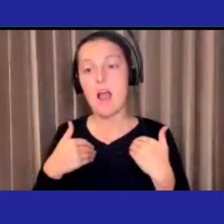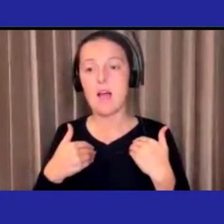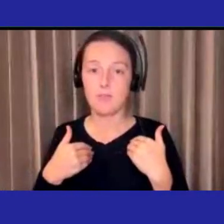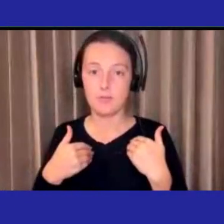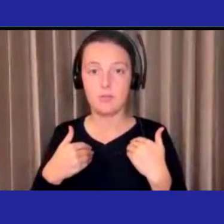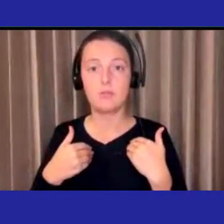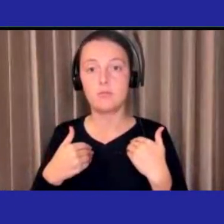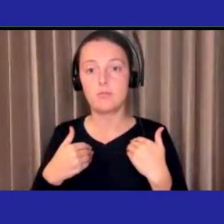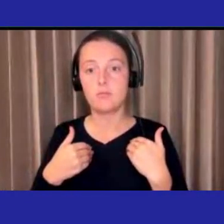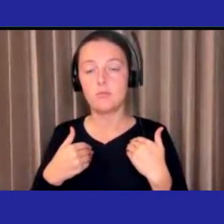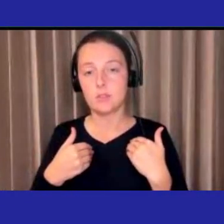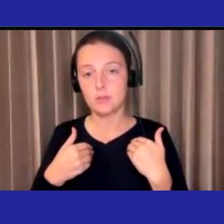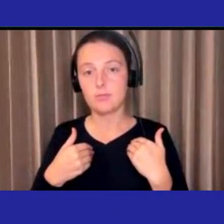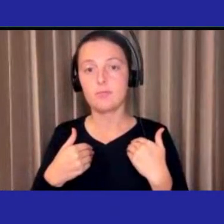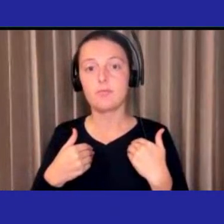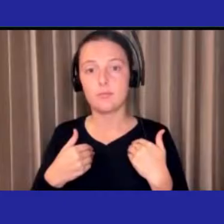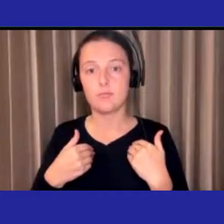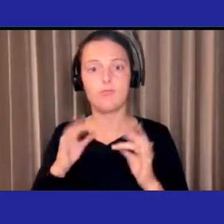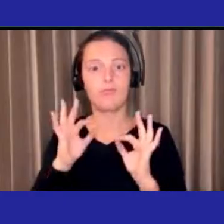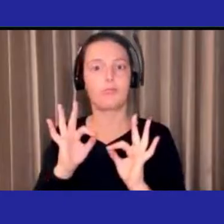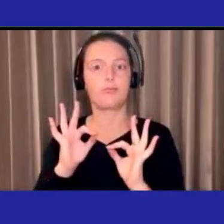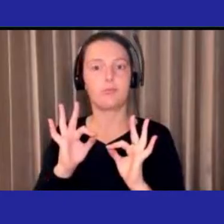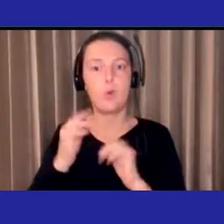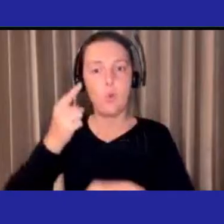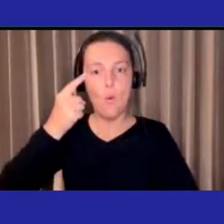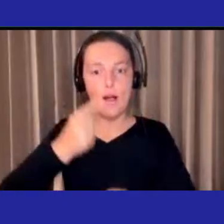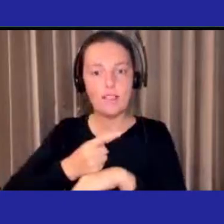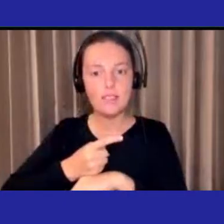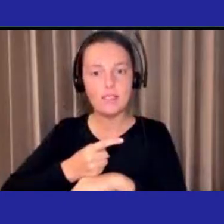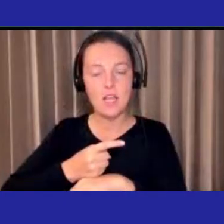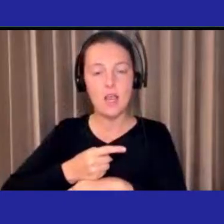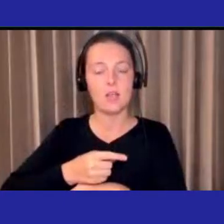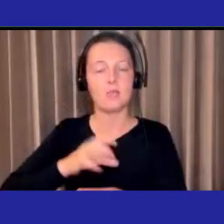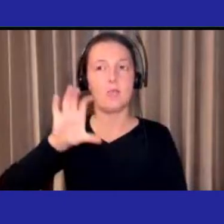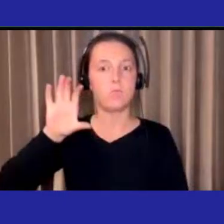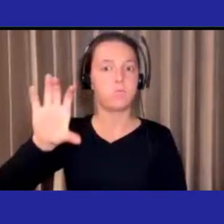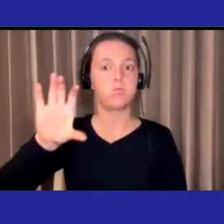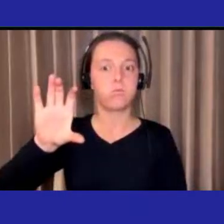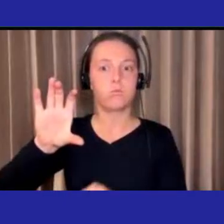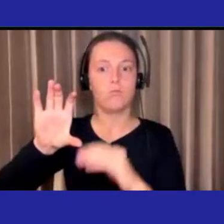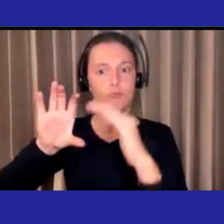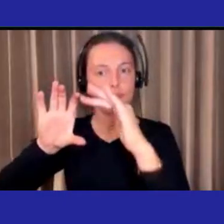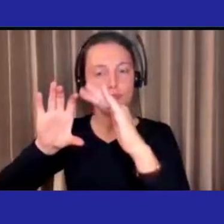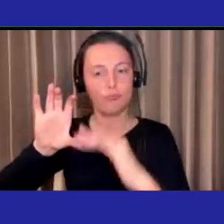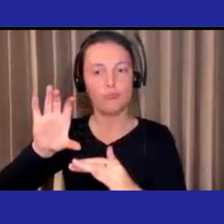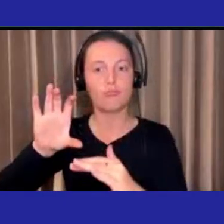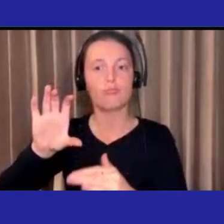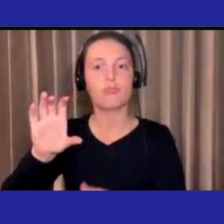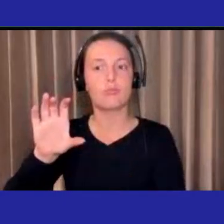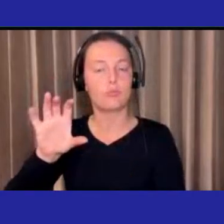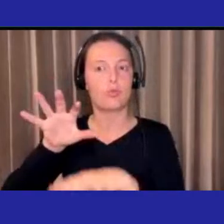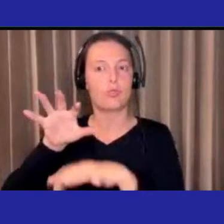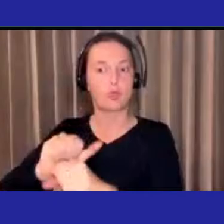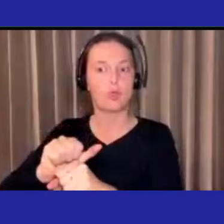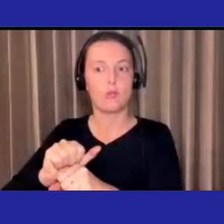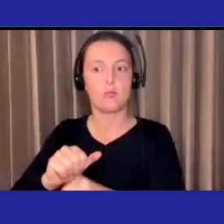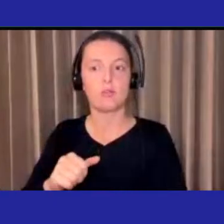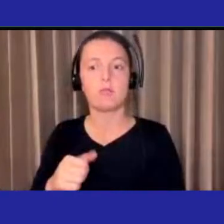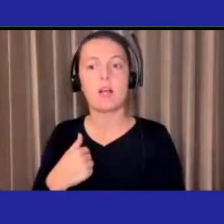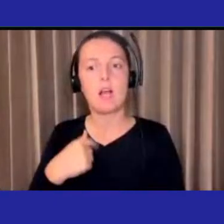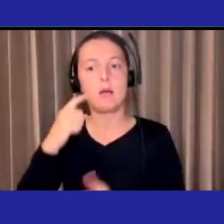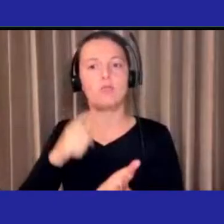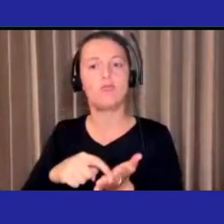whole suite reserved. But I've seen one system that did that and thought that it made a